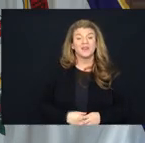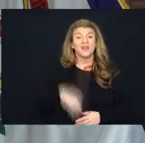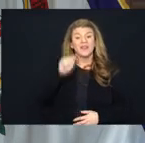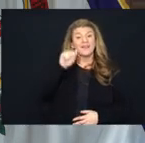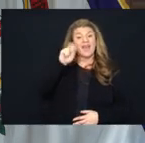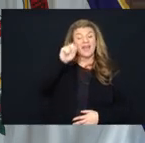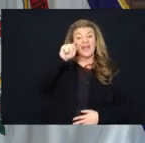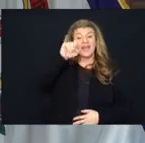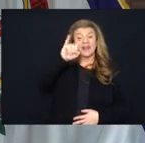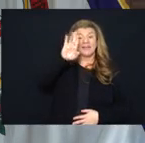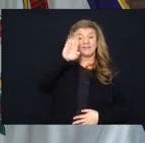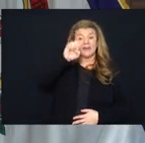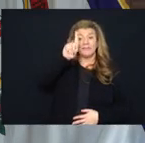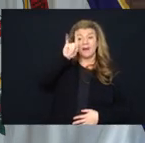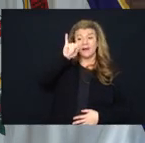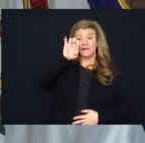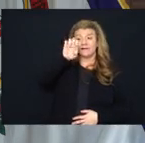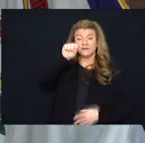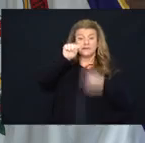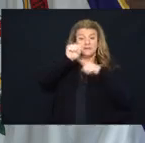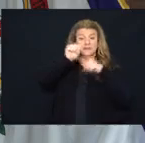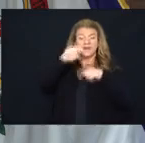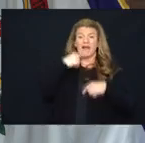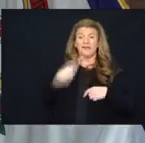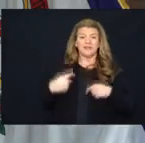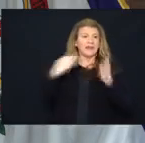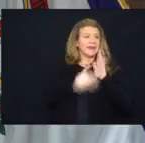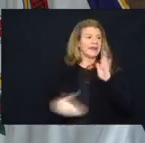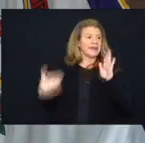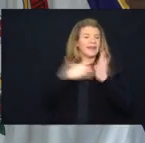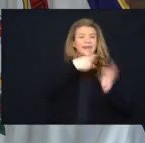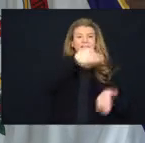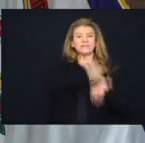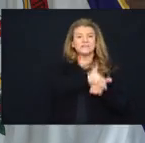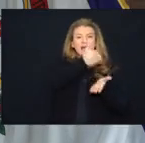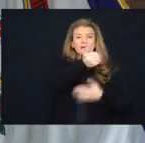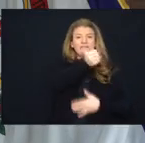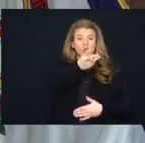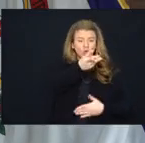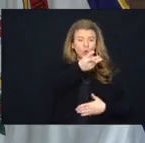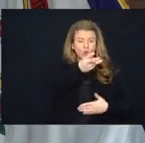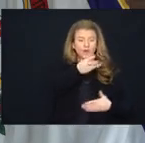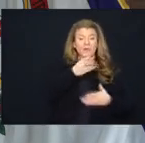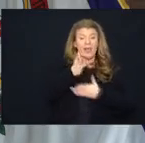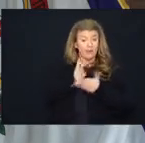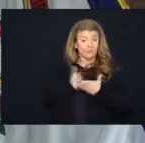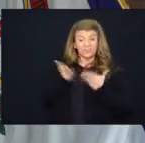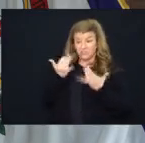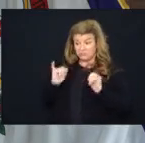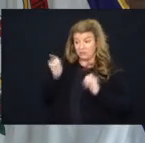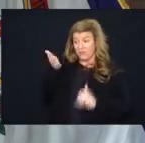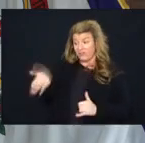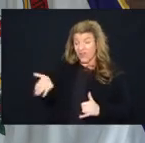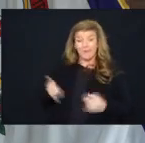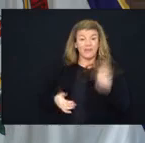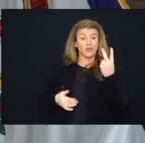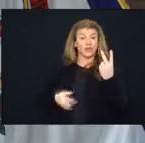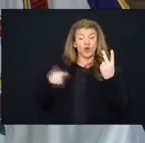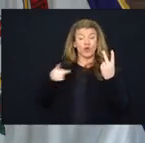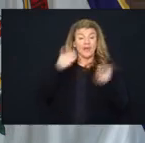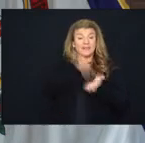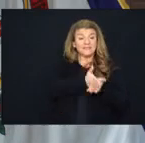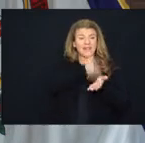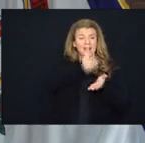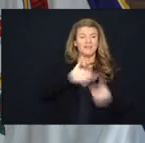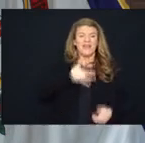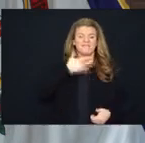antibodies, like I've said over and over, they have discontinued a couple of them and everything. There's still a couple of them out there, but the two that they discontinued, they